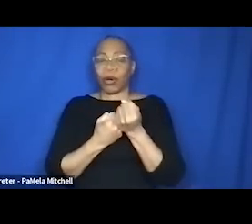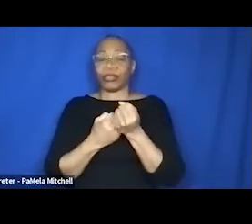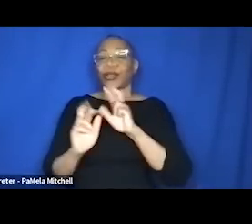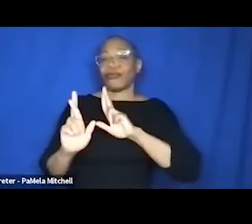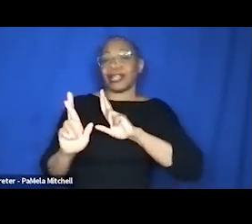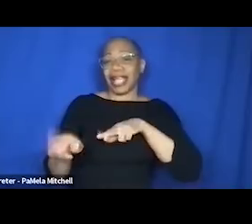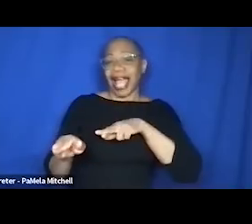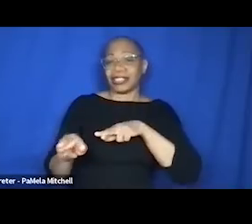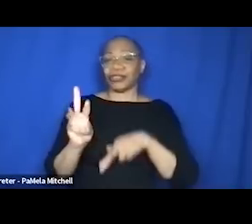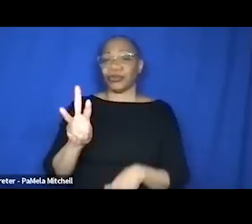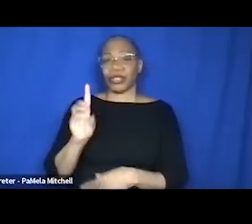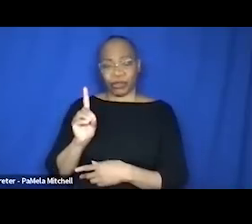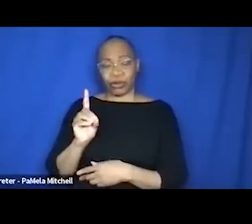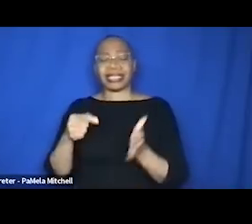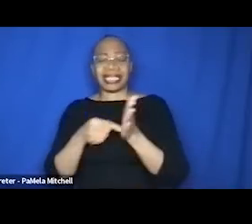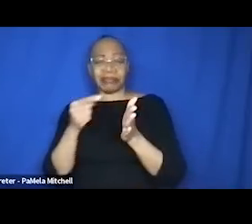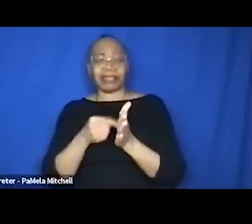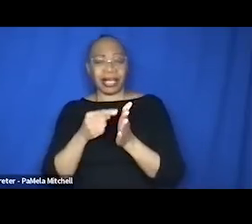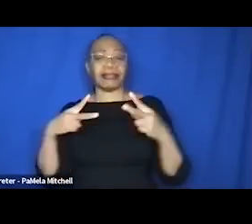physical sometimes.